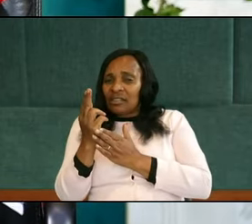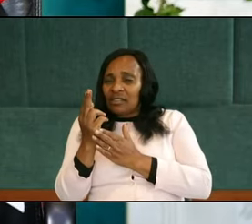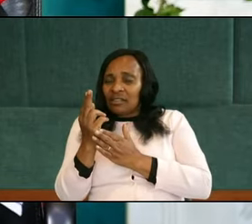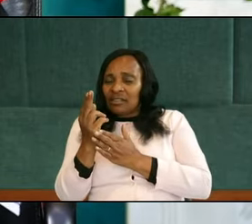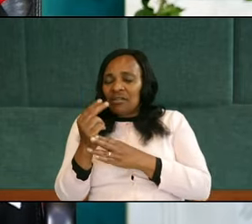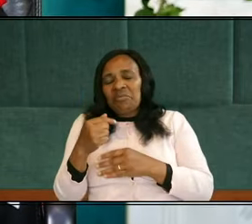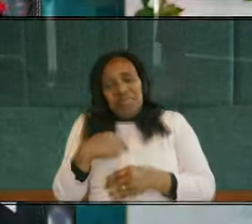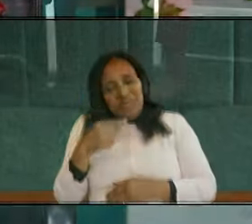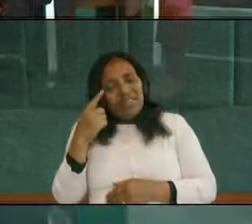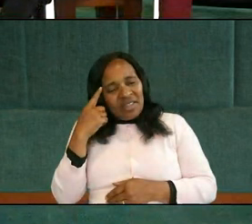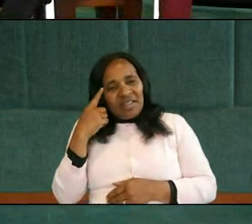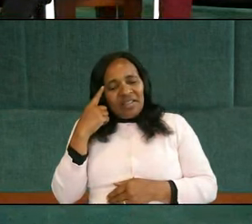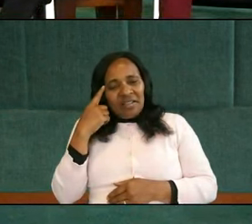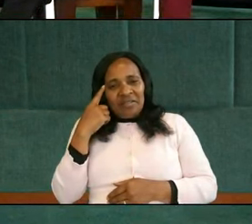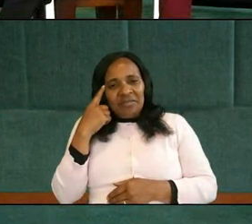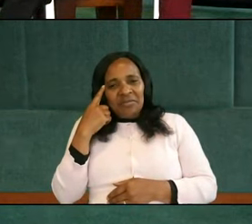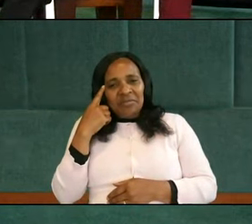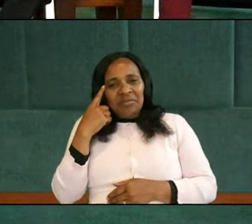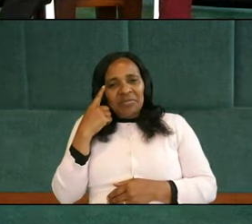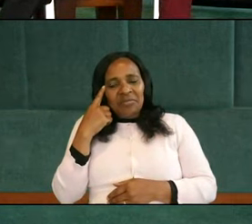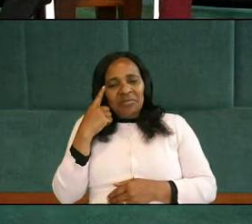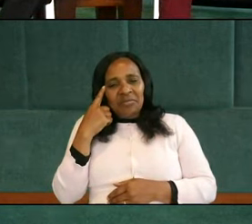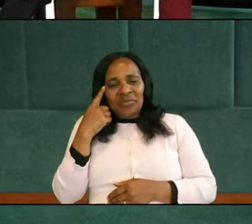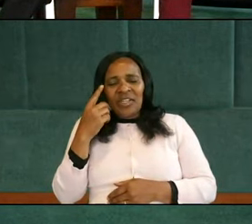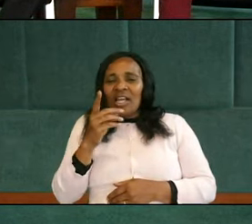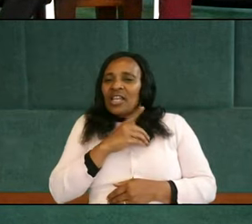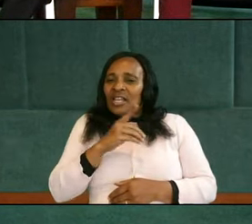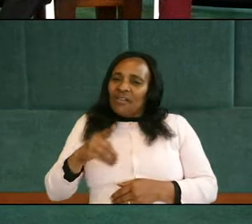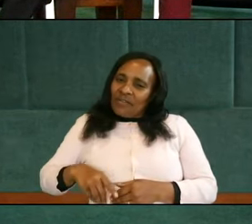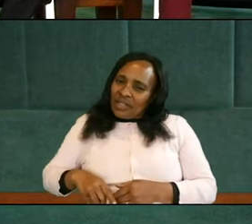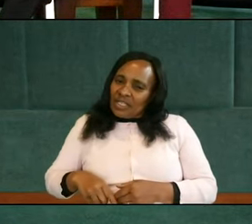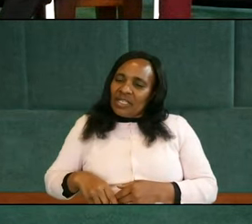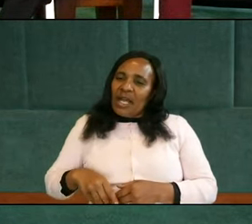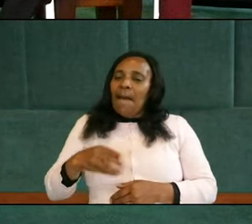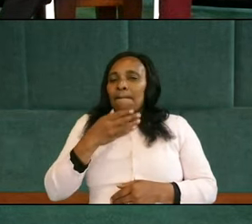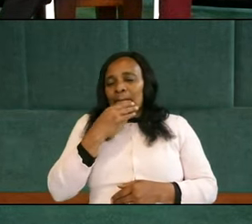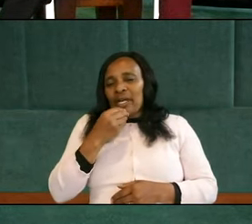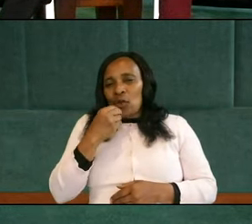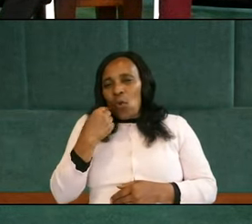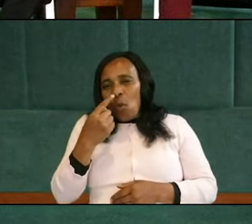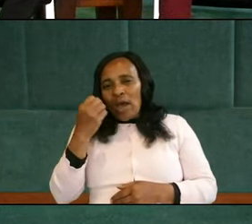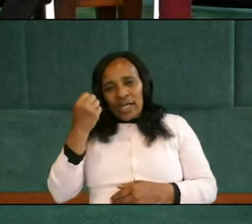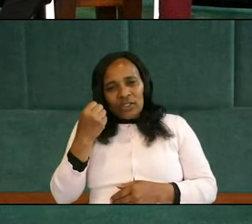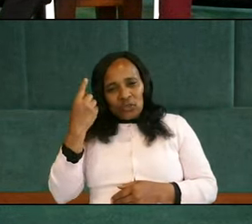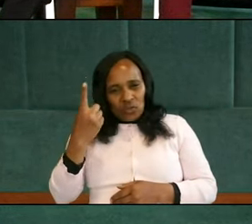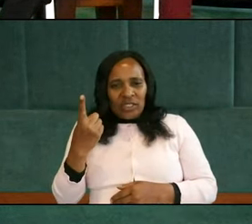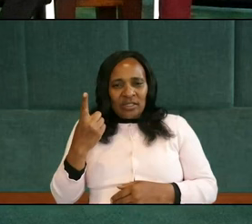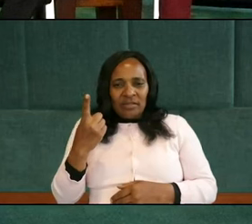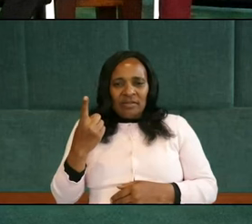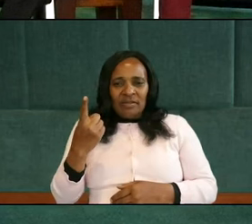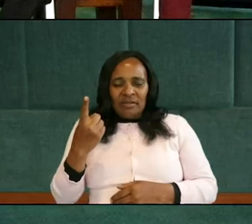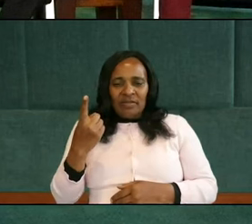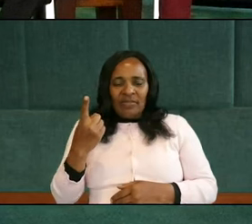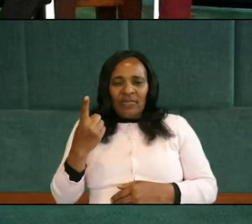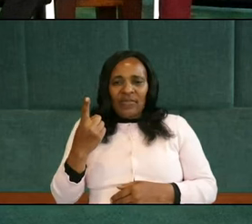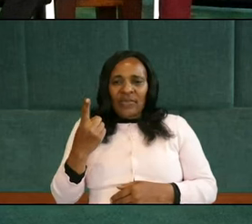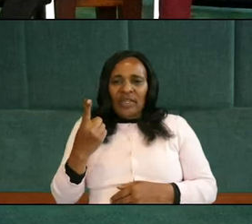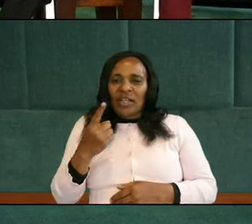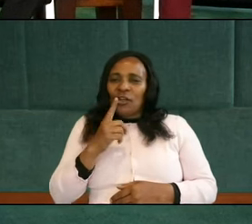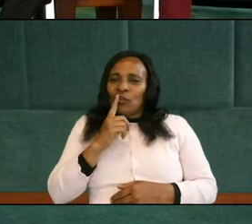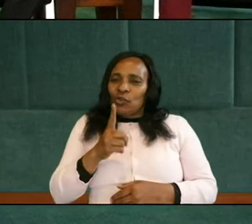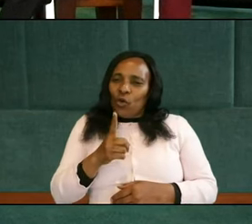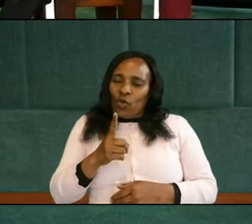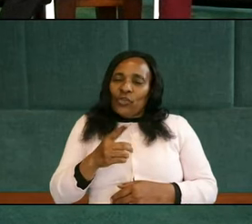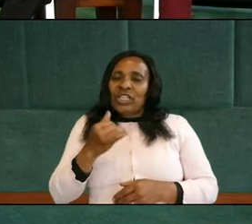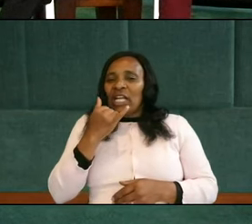Okay, I think David being a man who understood right and wrong, saw the fault